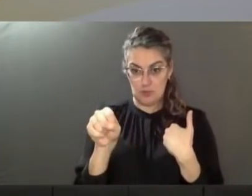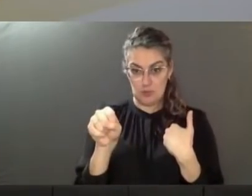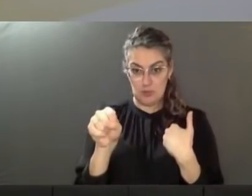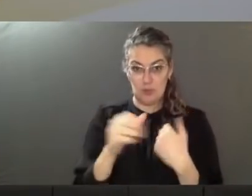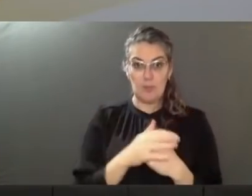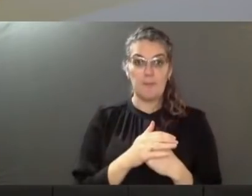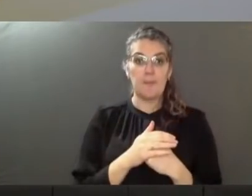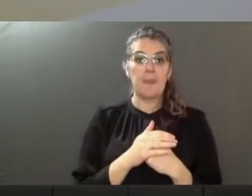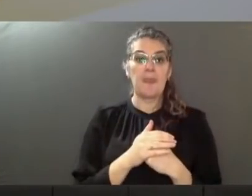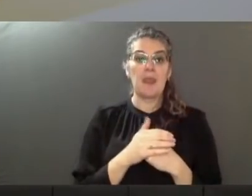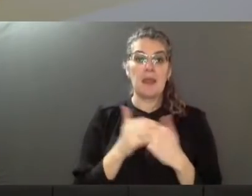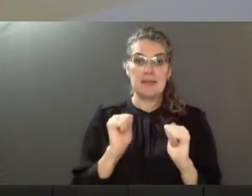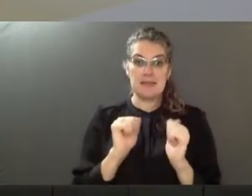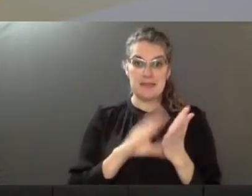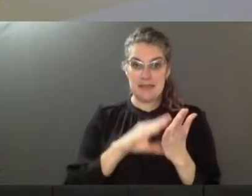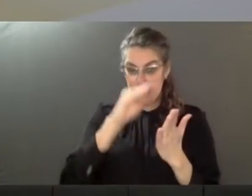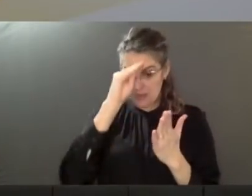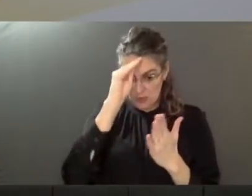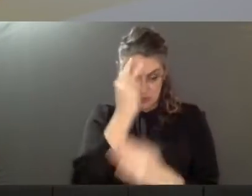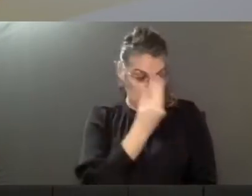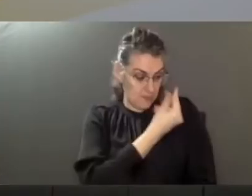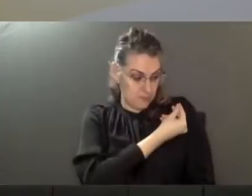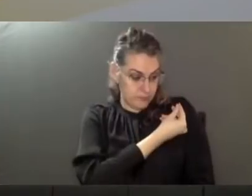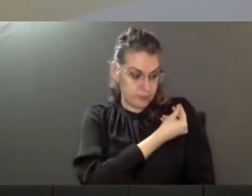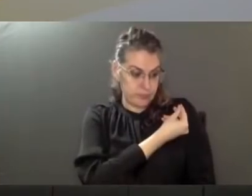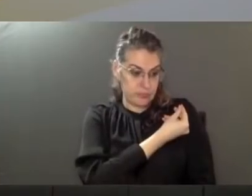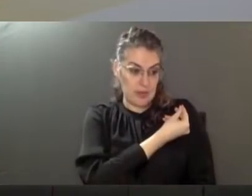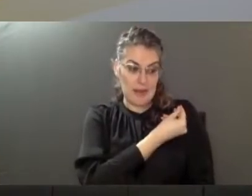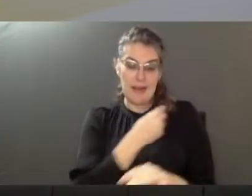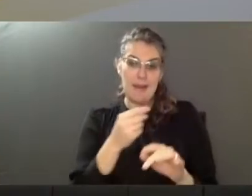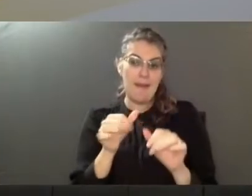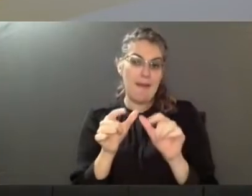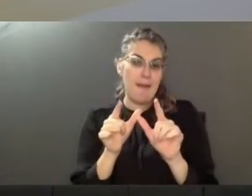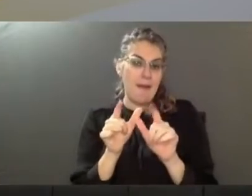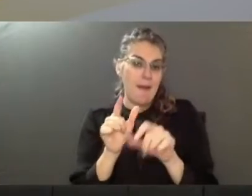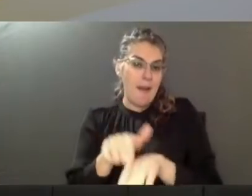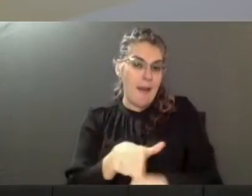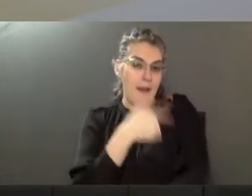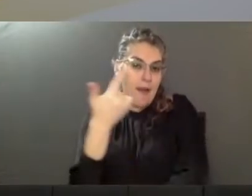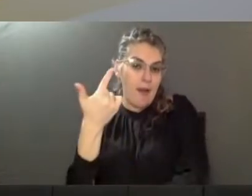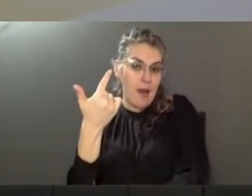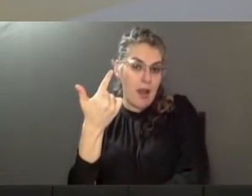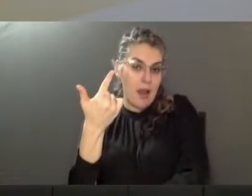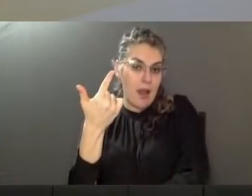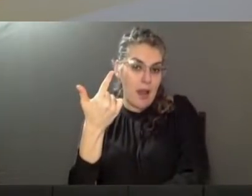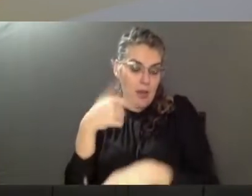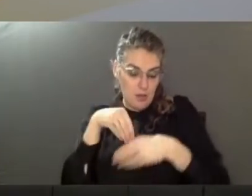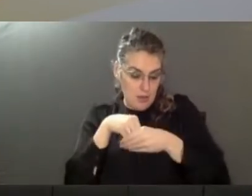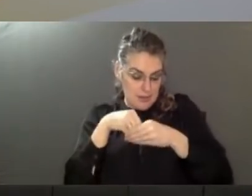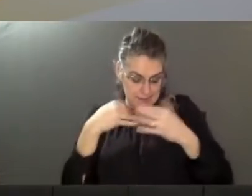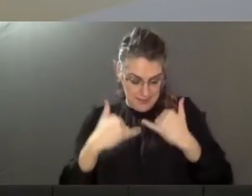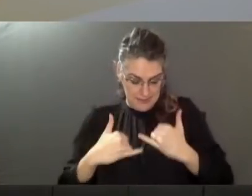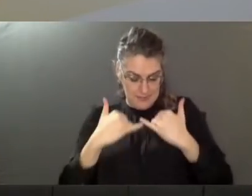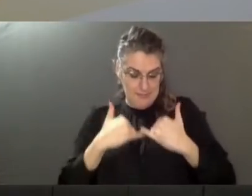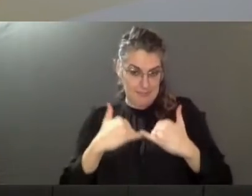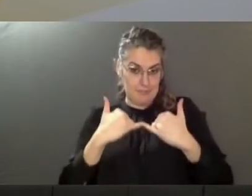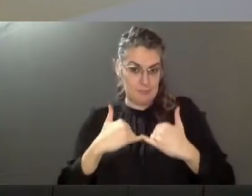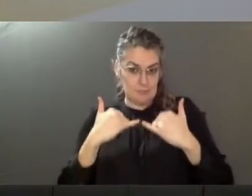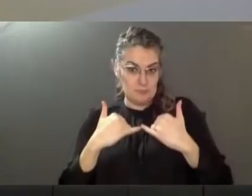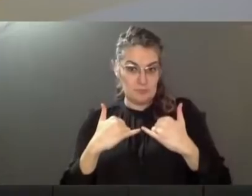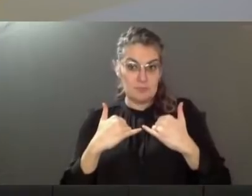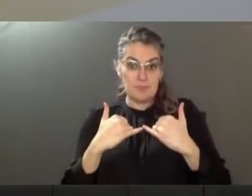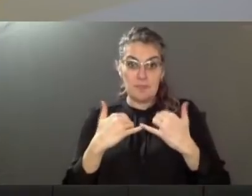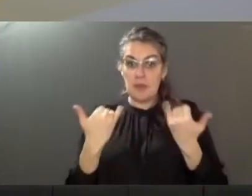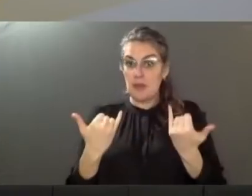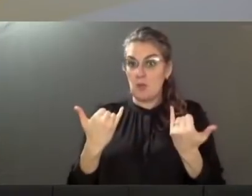is effective for, and which still remains unknown at this point in time, but there'll be more